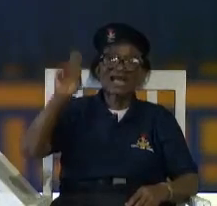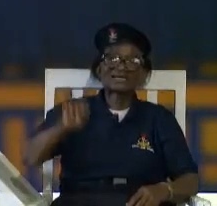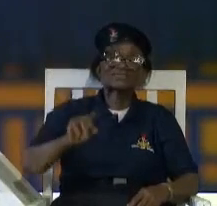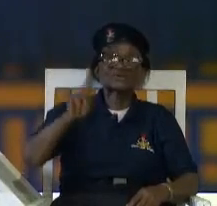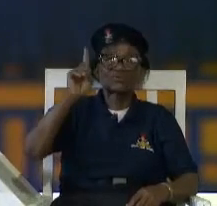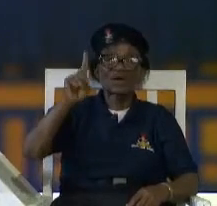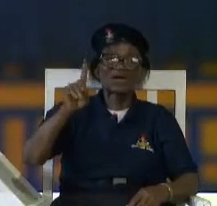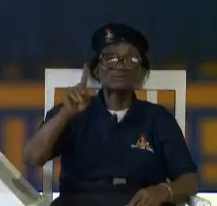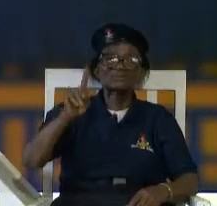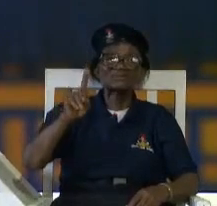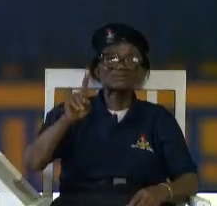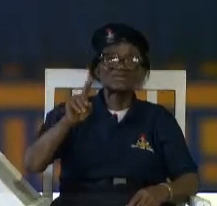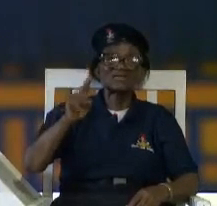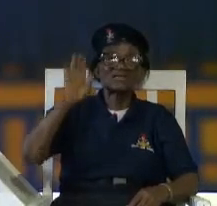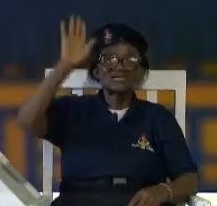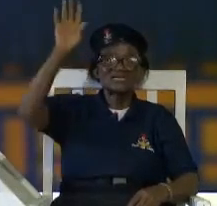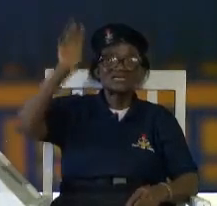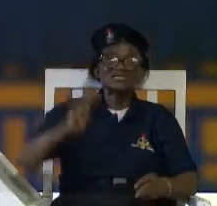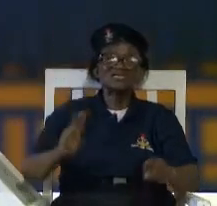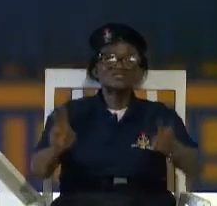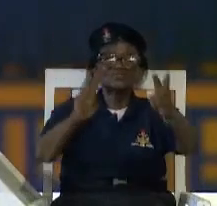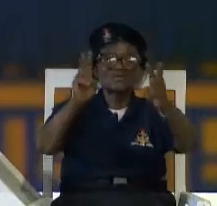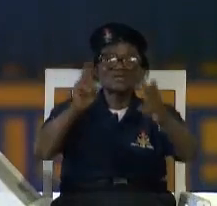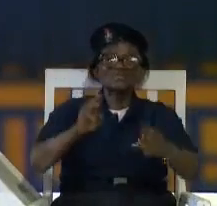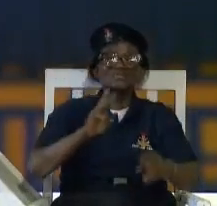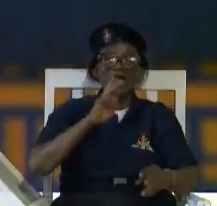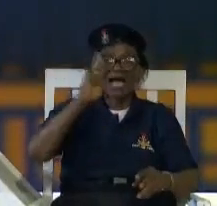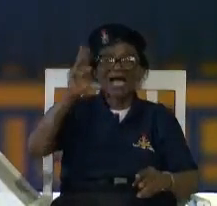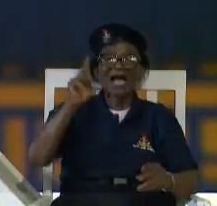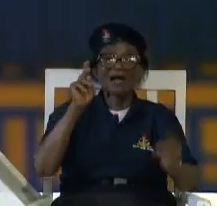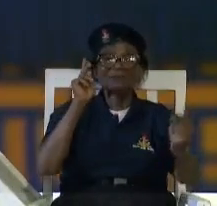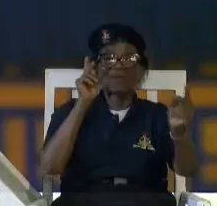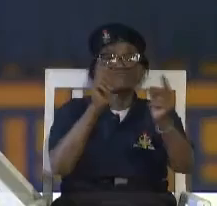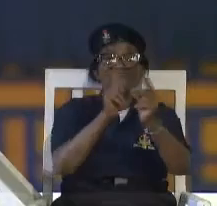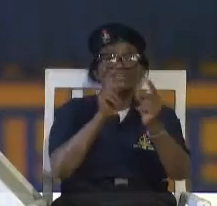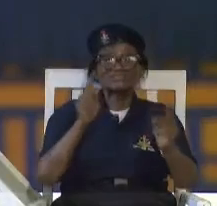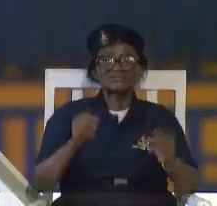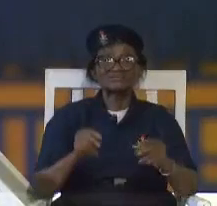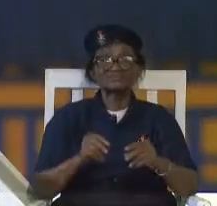2 Samuel 22:31. His ways are perfect.